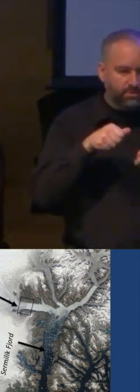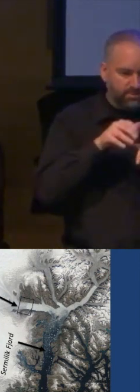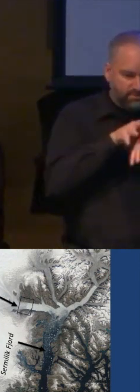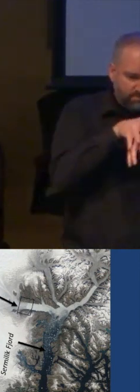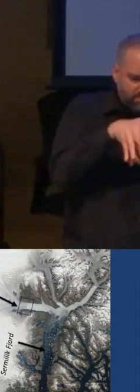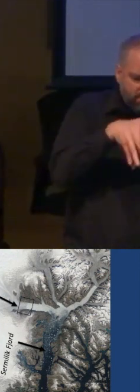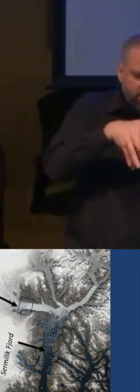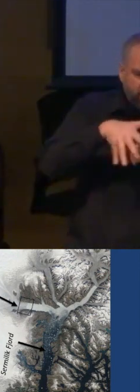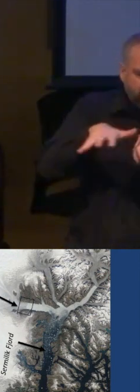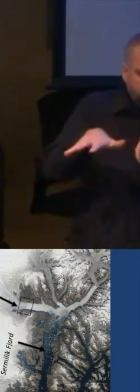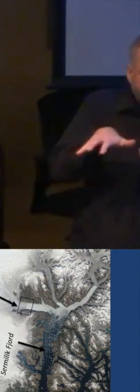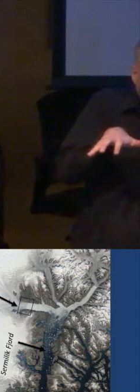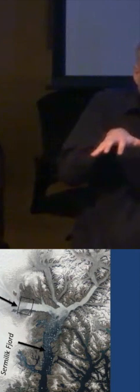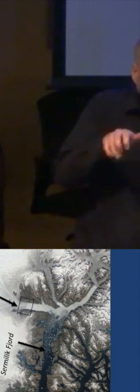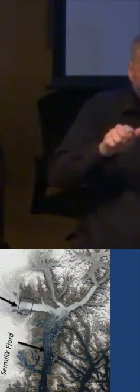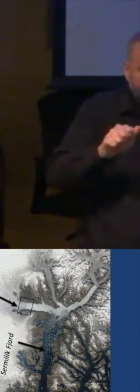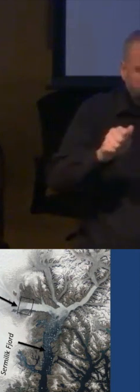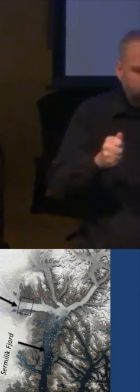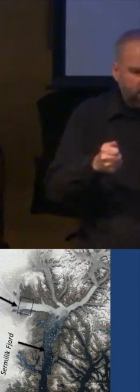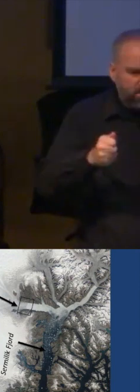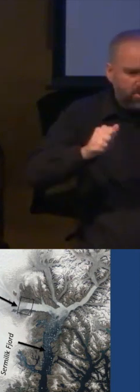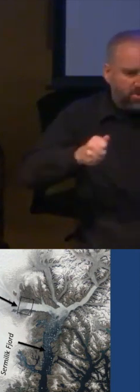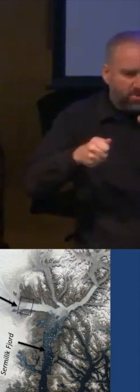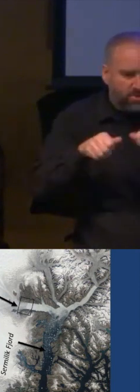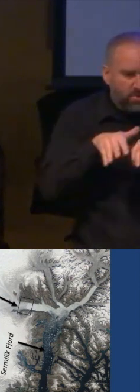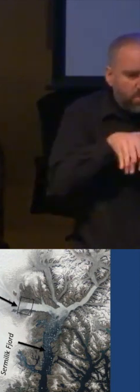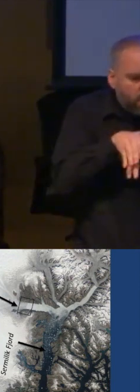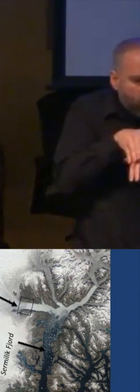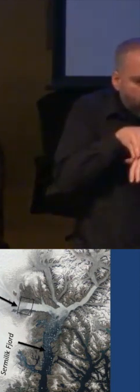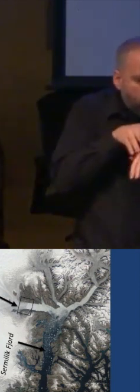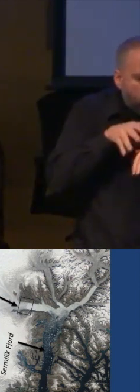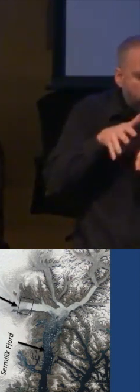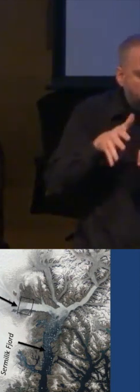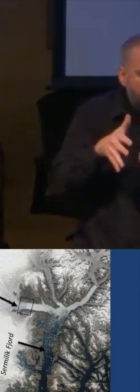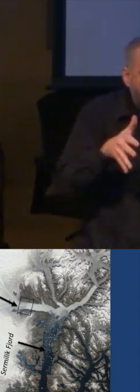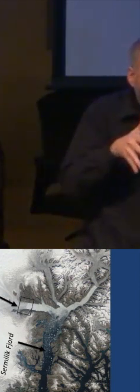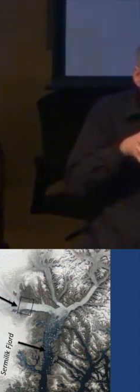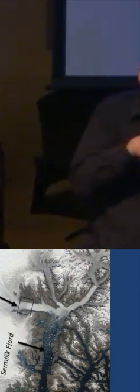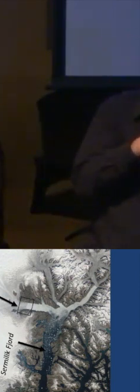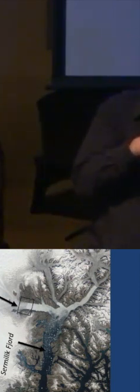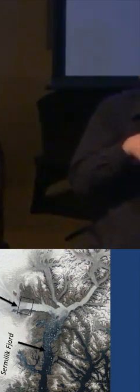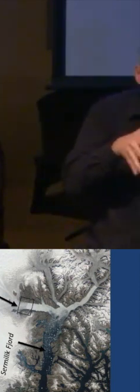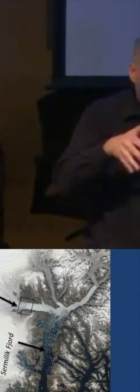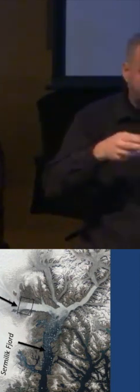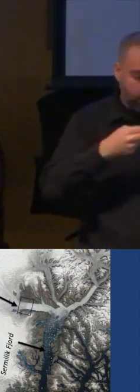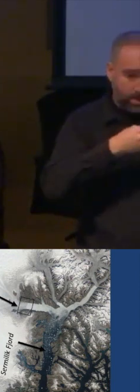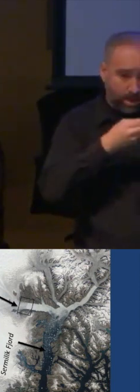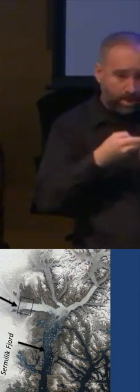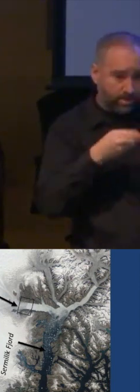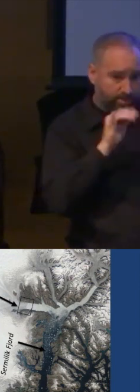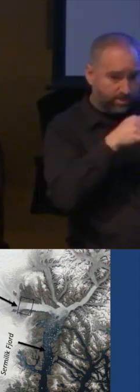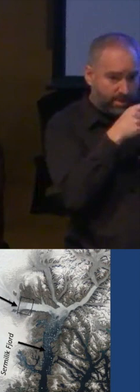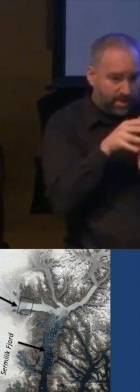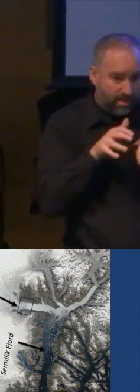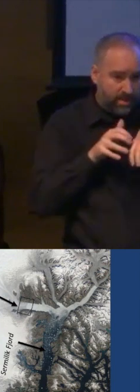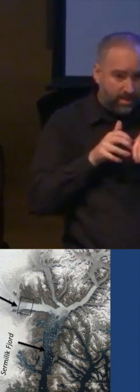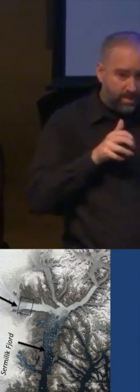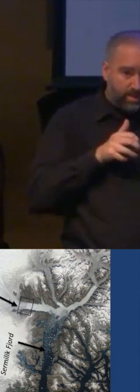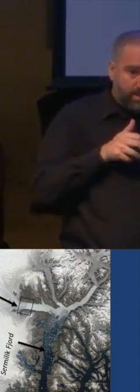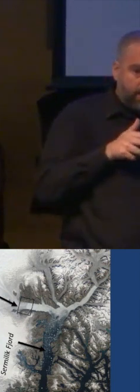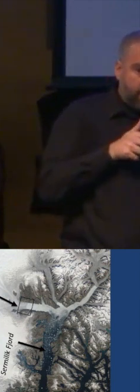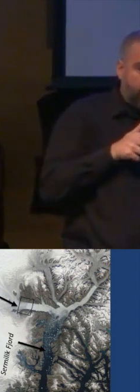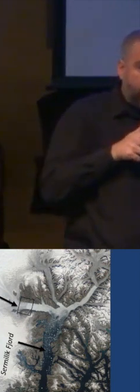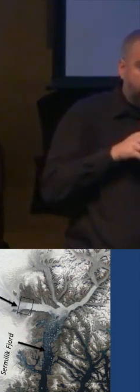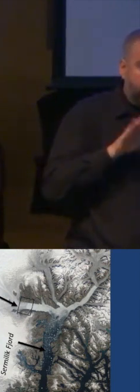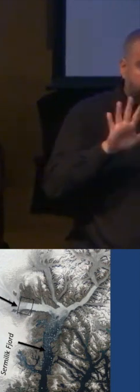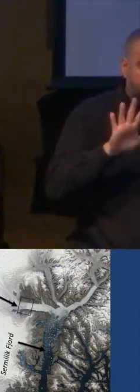to change really slow. And so when a glacier like Helheim retreats 5 kilometers and double its flow